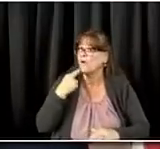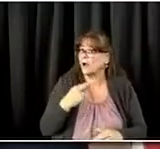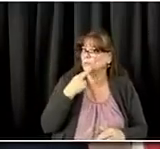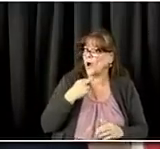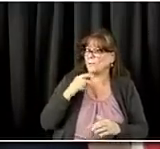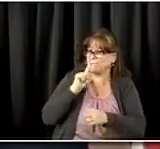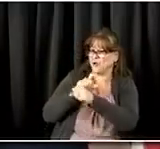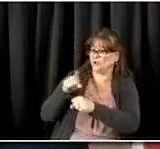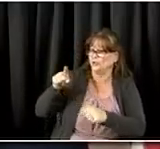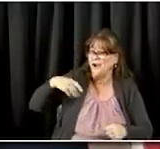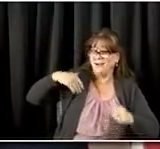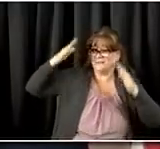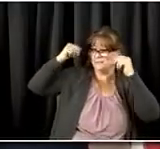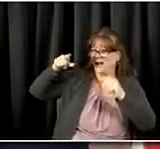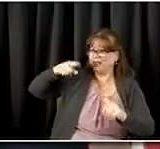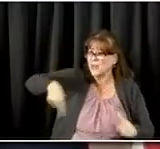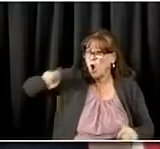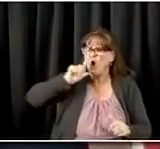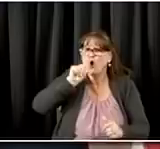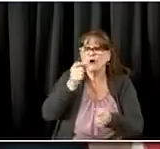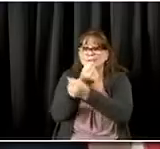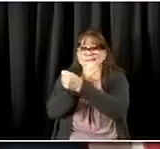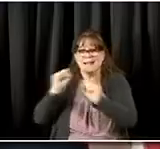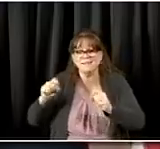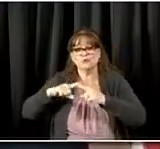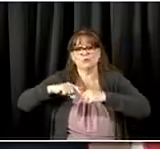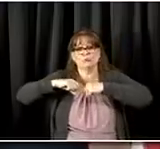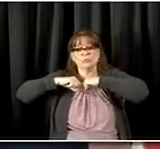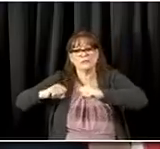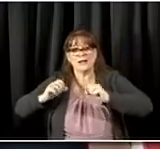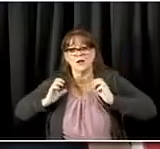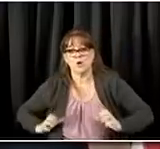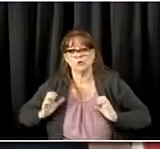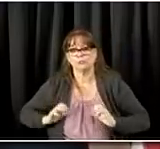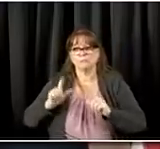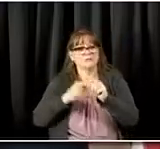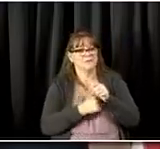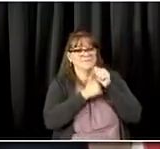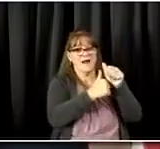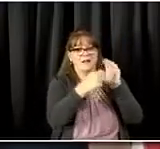there for, are there for, and will continue to be there for.